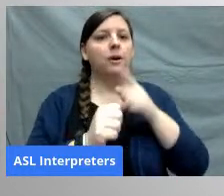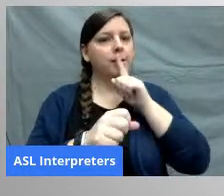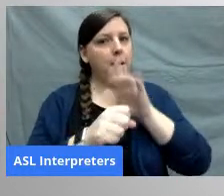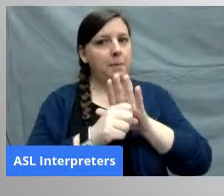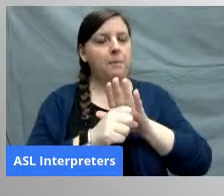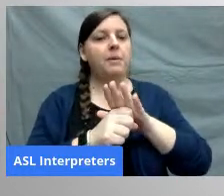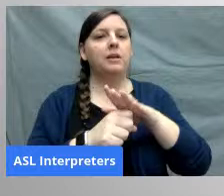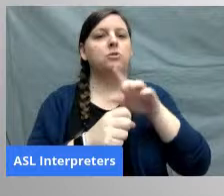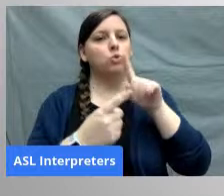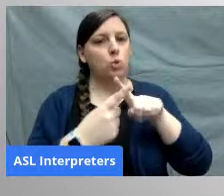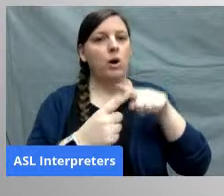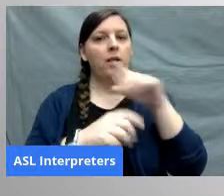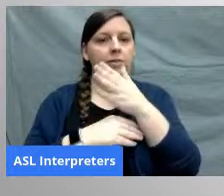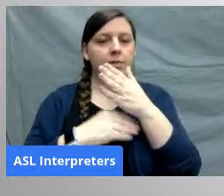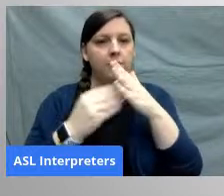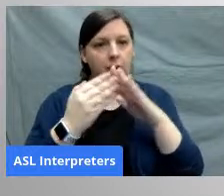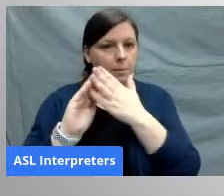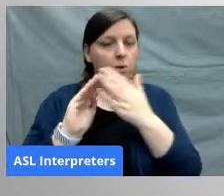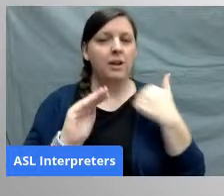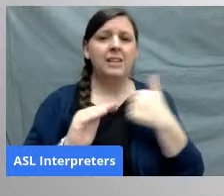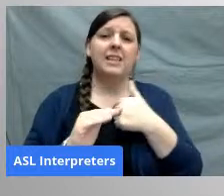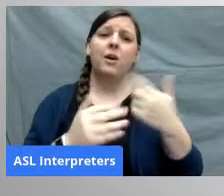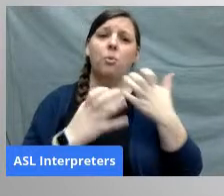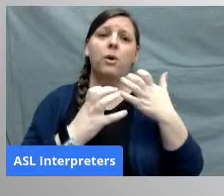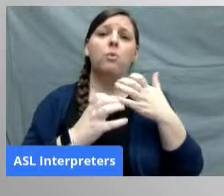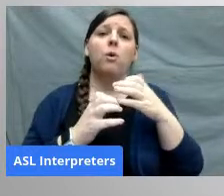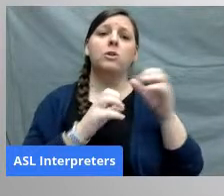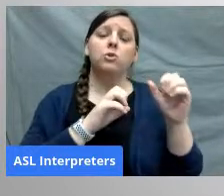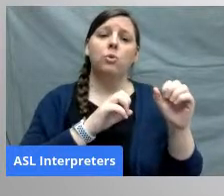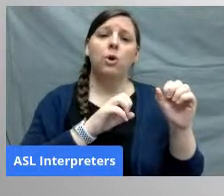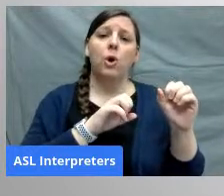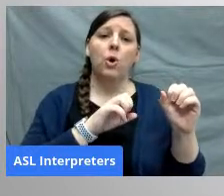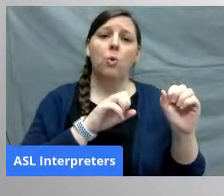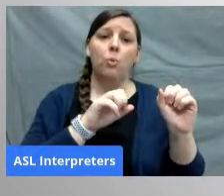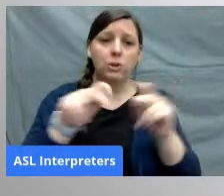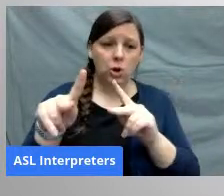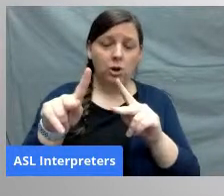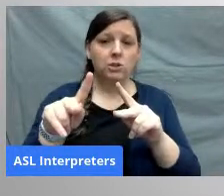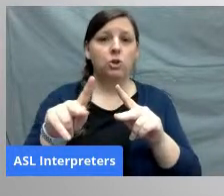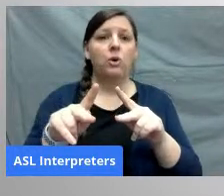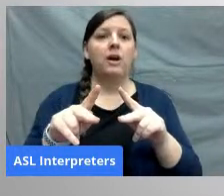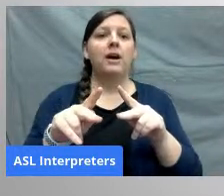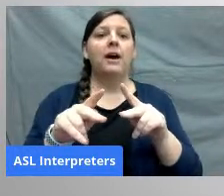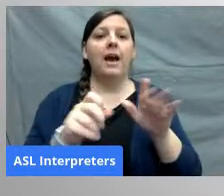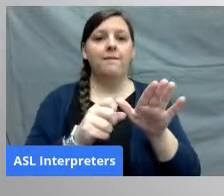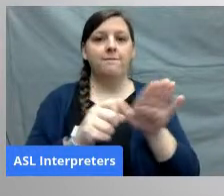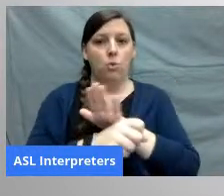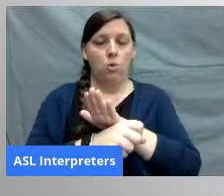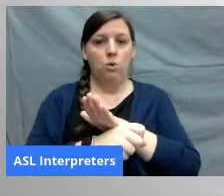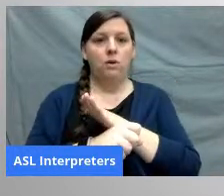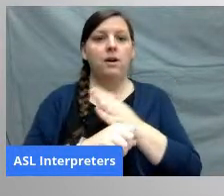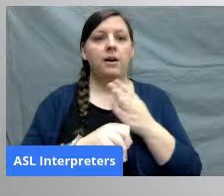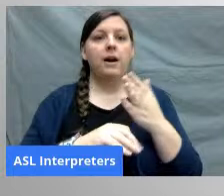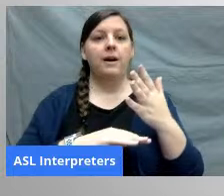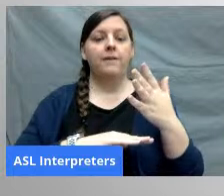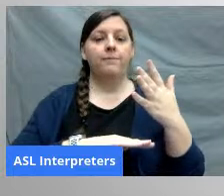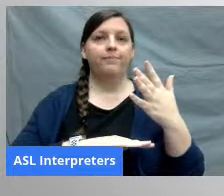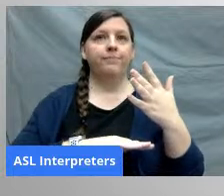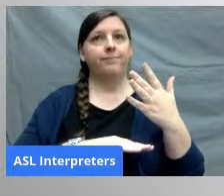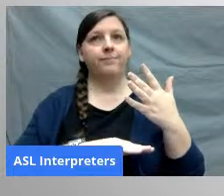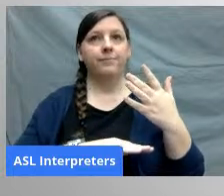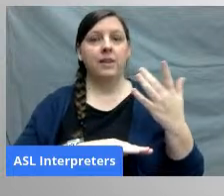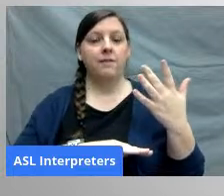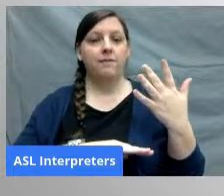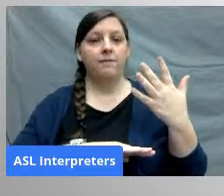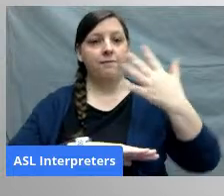want to be able to return to a full 5-day return before the end of the year. And we feel like there are